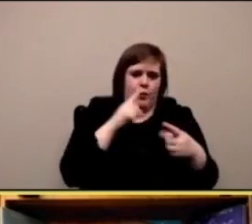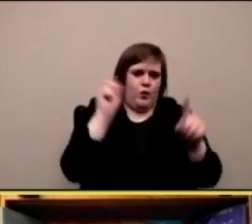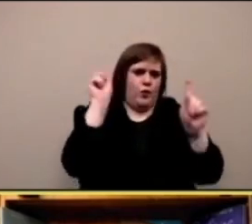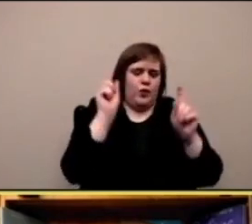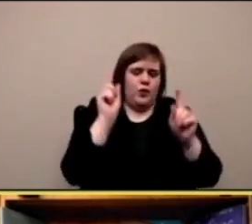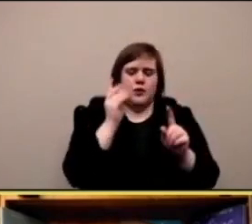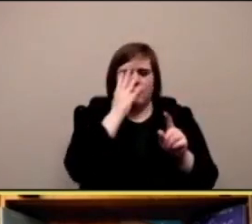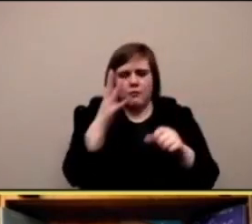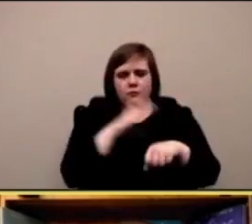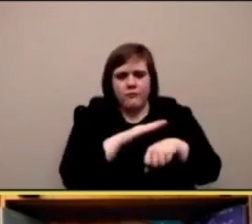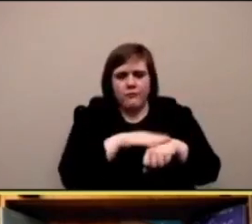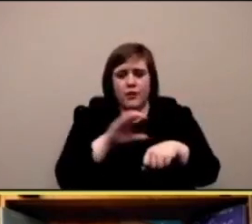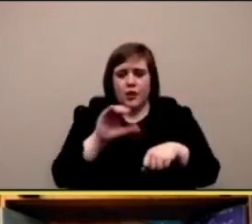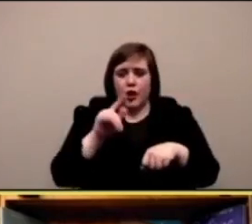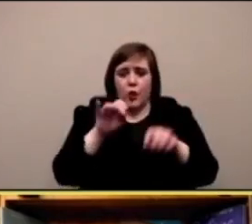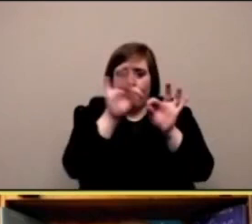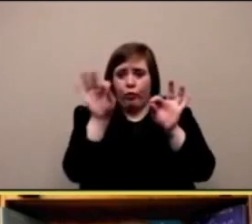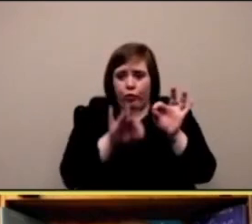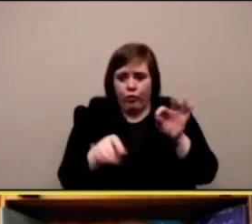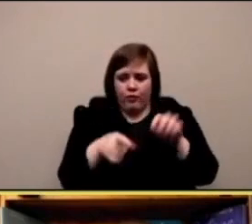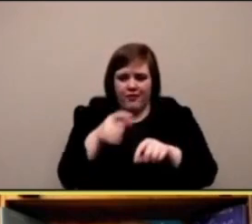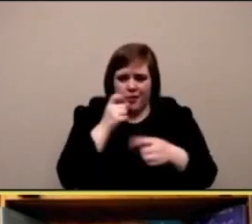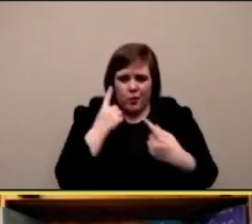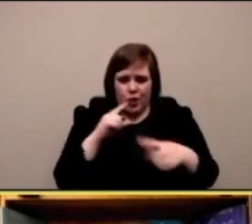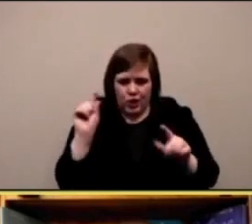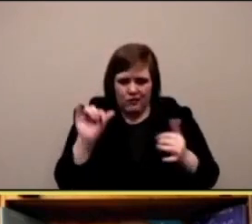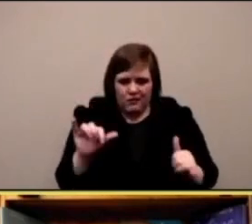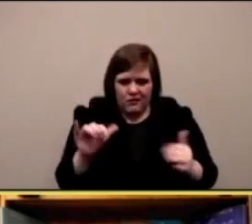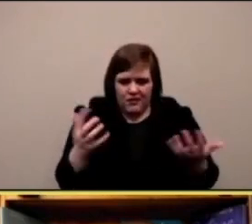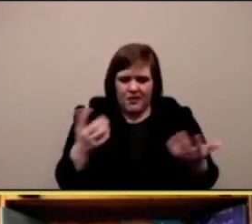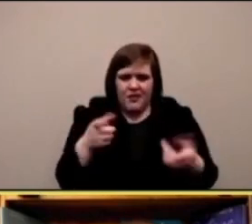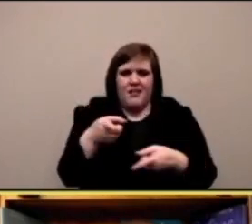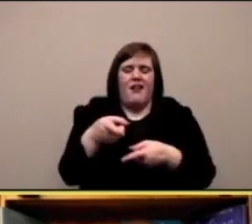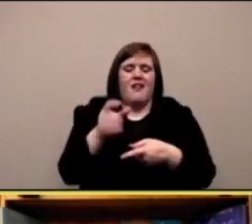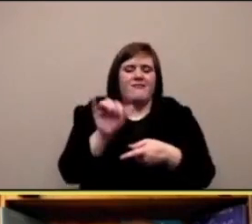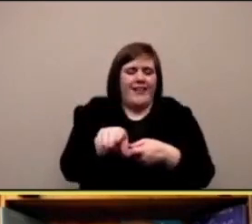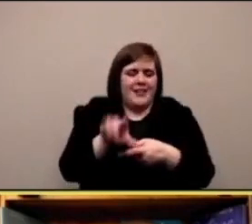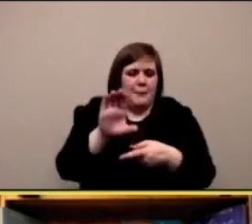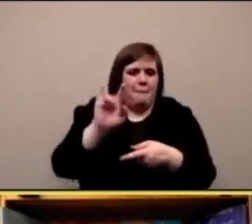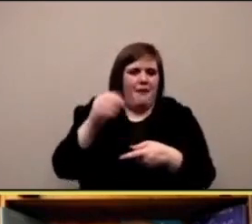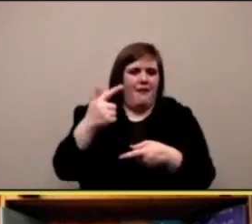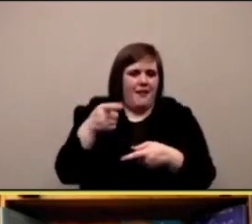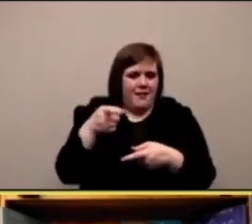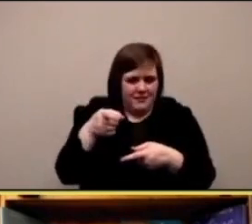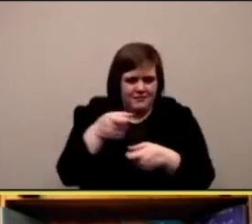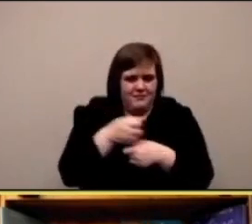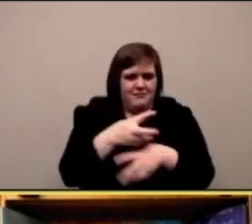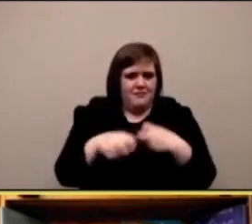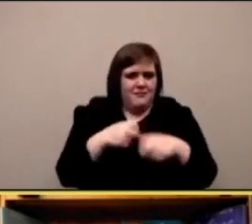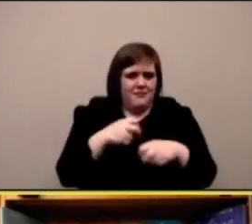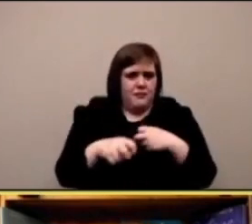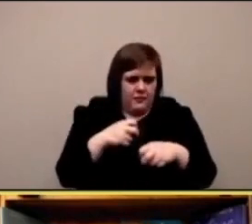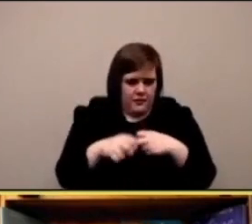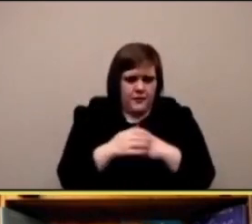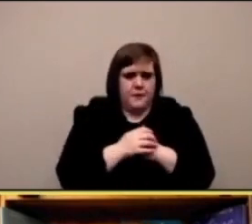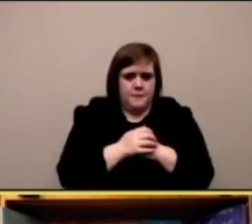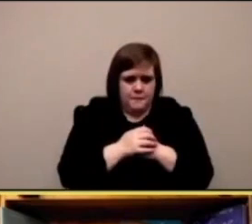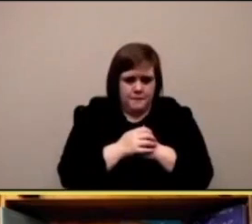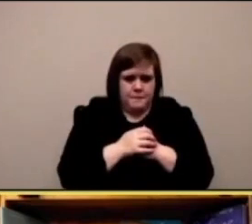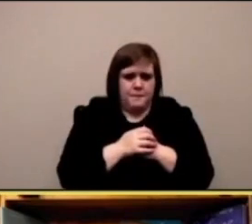and they're able to solve this particular code, which in this case is a bug. And in fact, solving